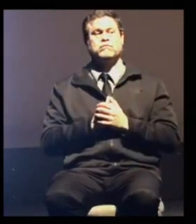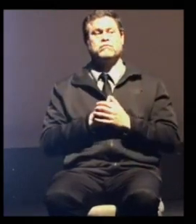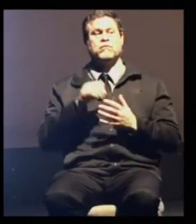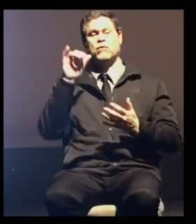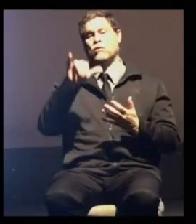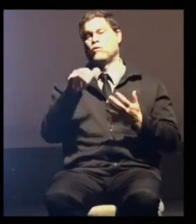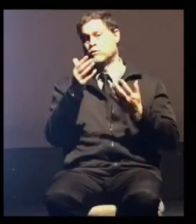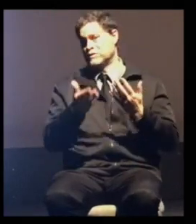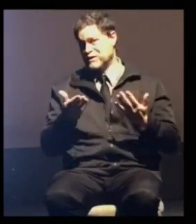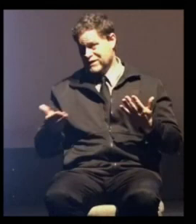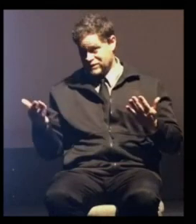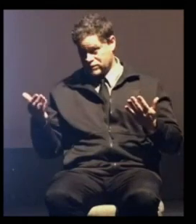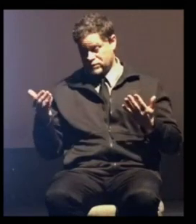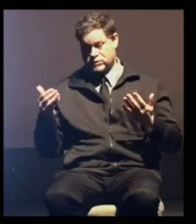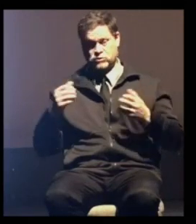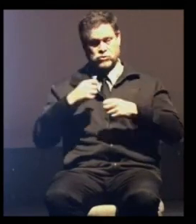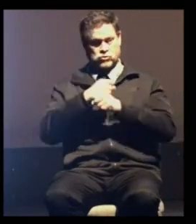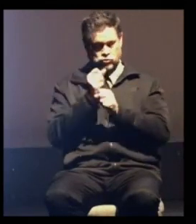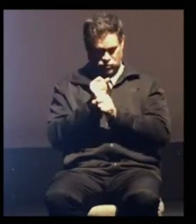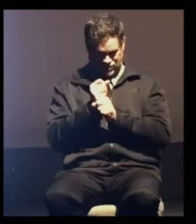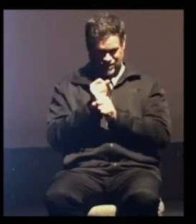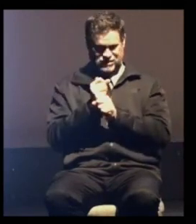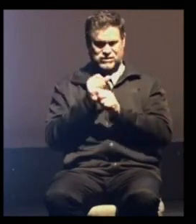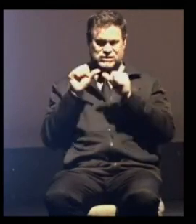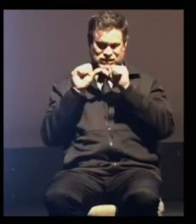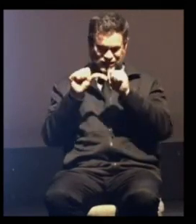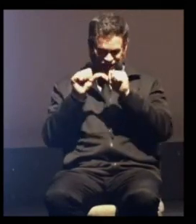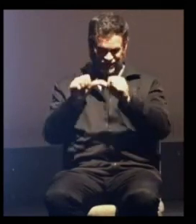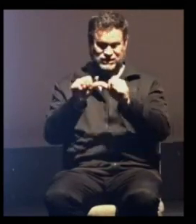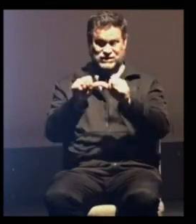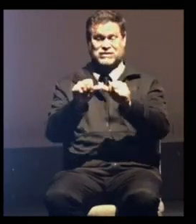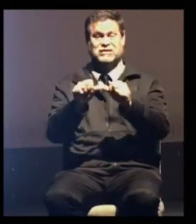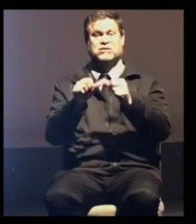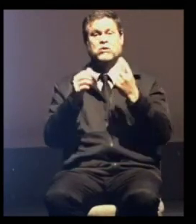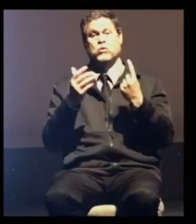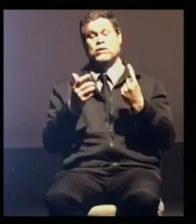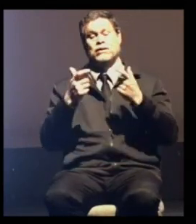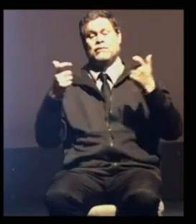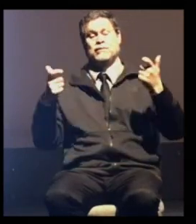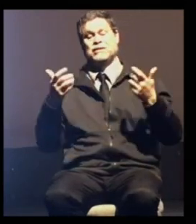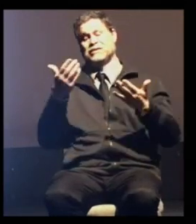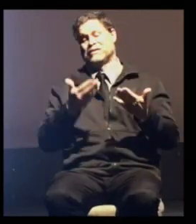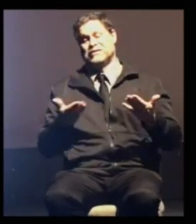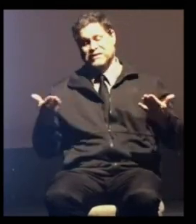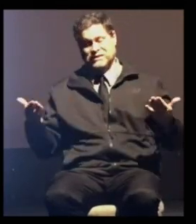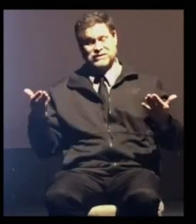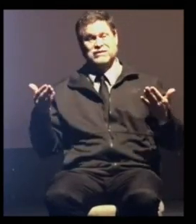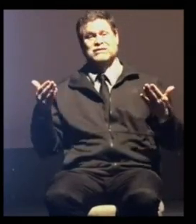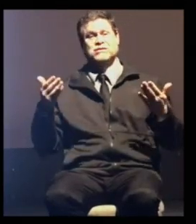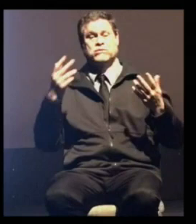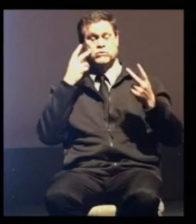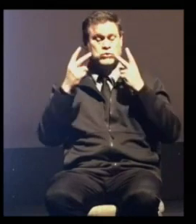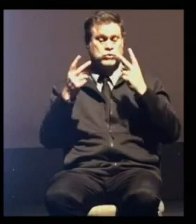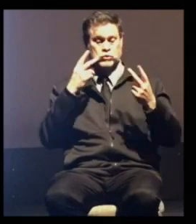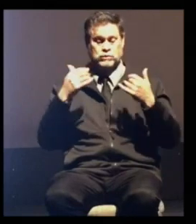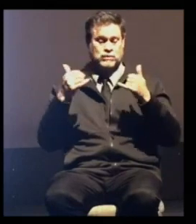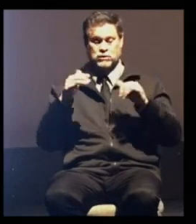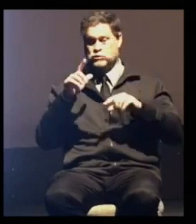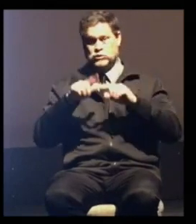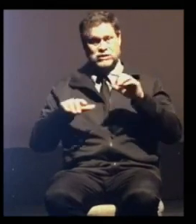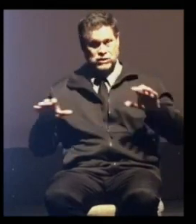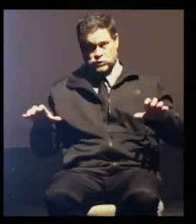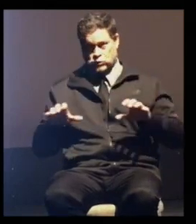Those things create consistency. And one of the biggest things that we sold our players, because you can't do